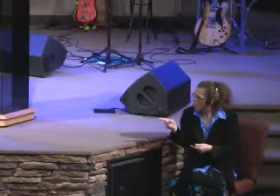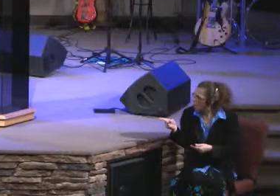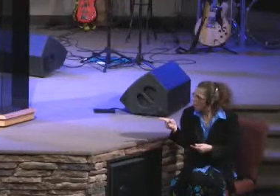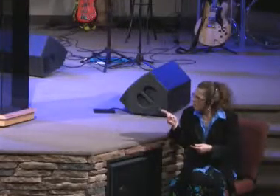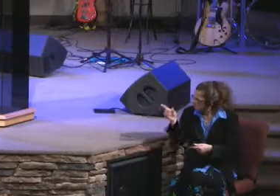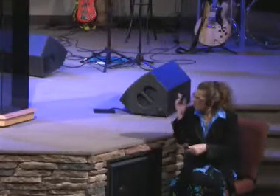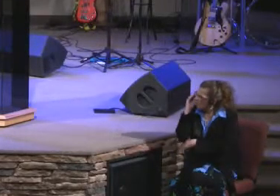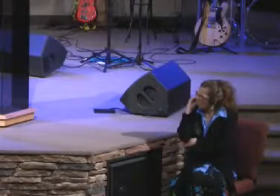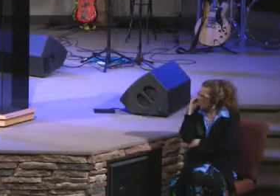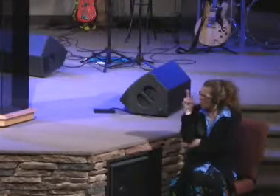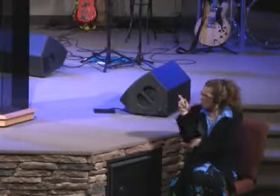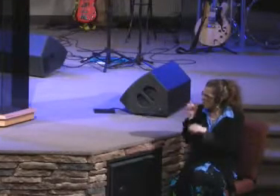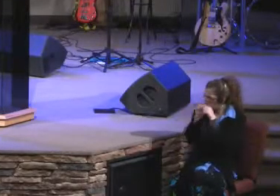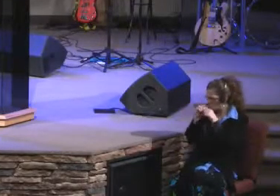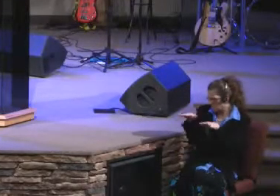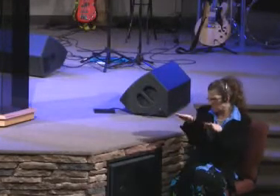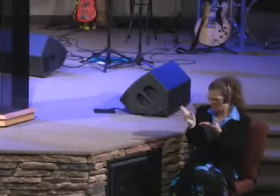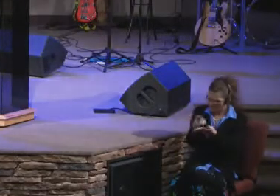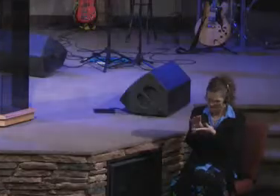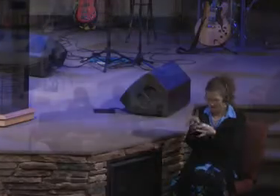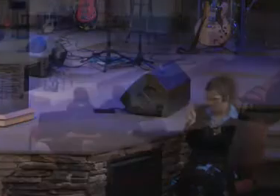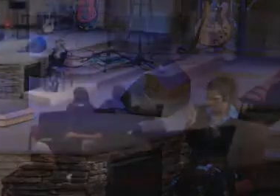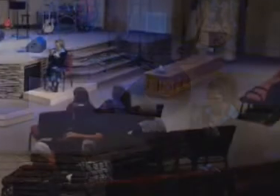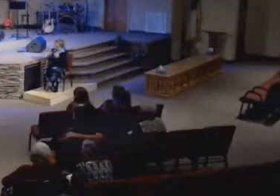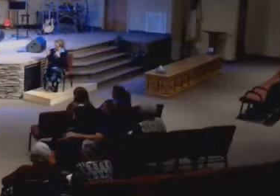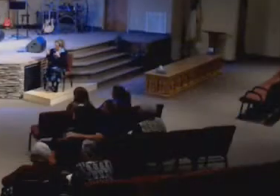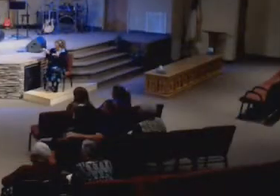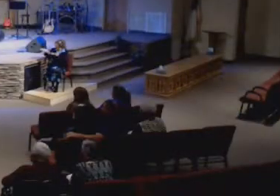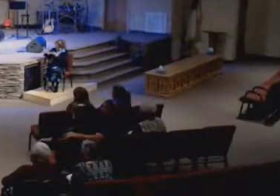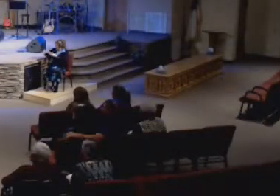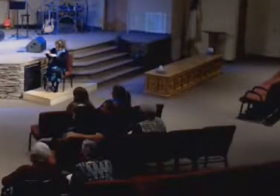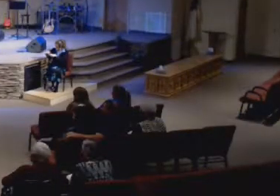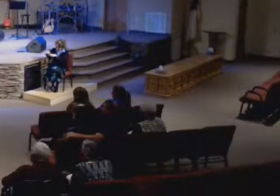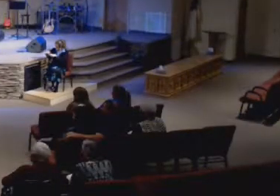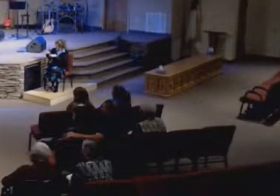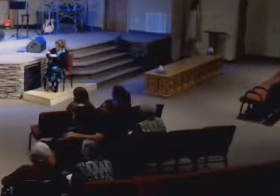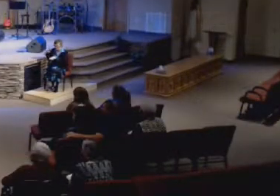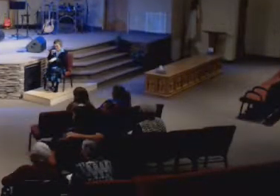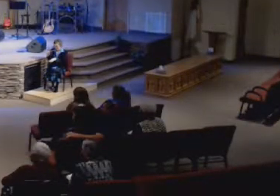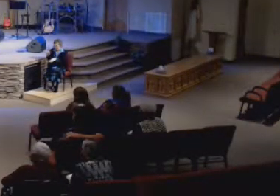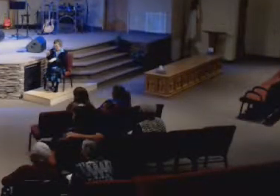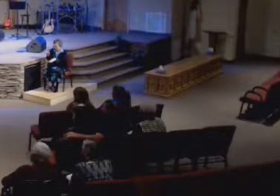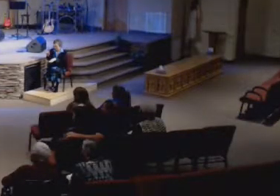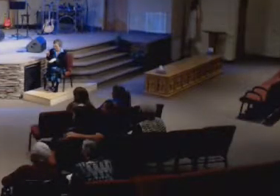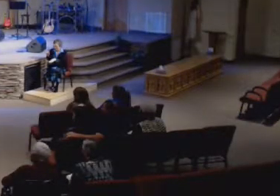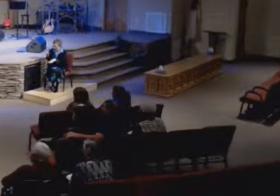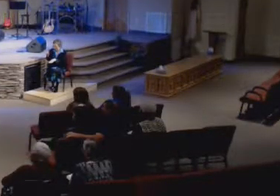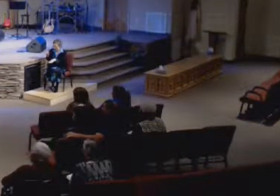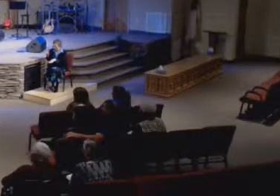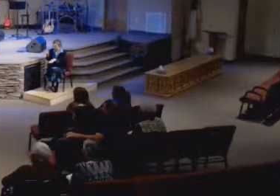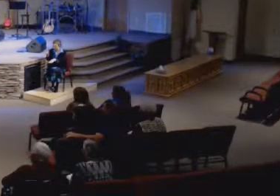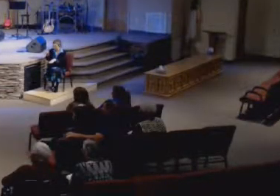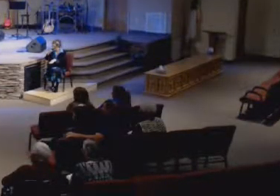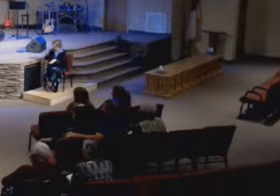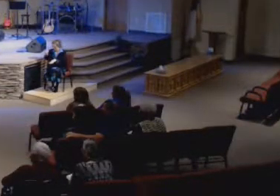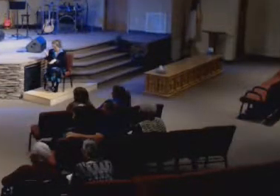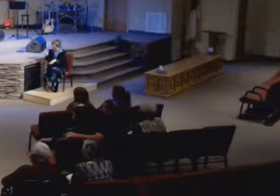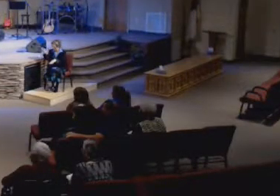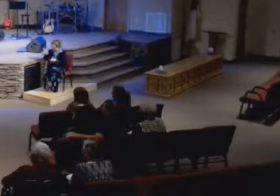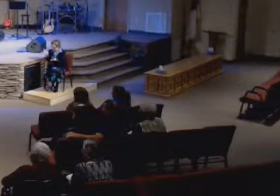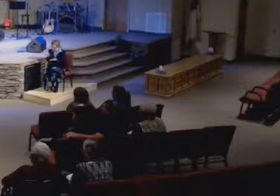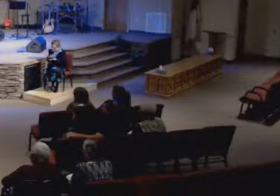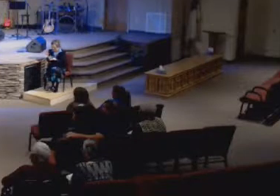you think you're blessed and you think you're holy and righteous because of what you do. You're not. The only reason you're holy